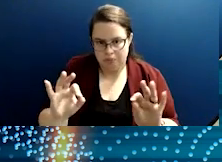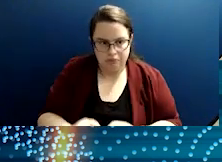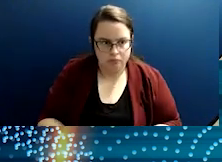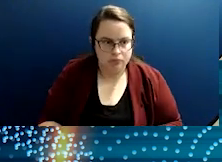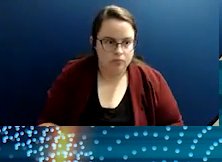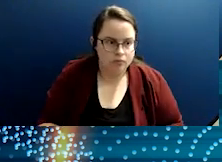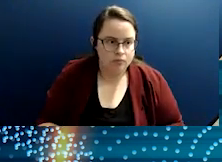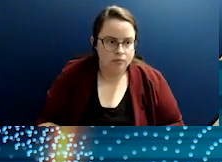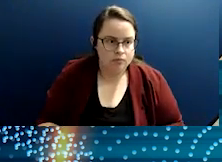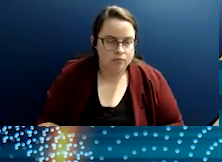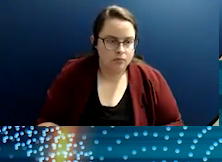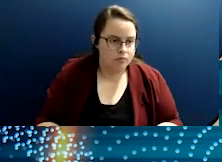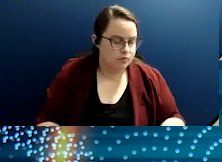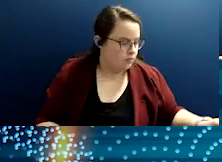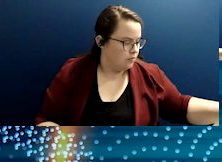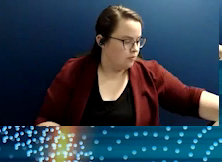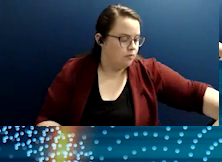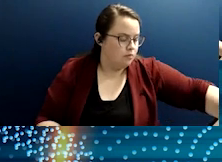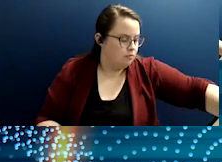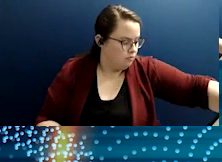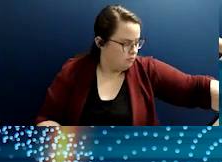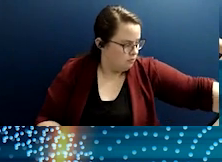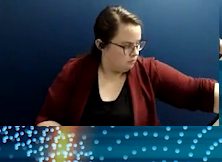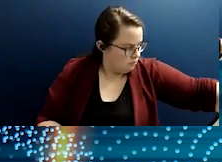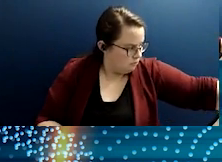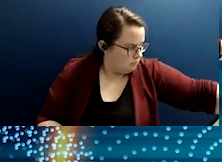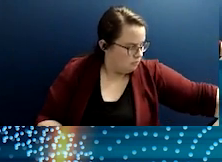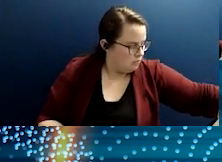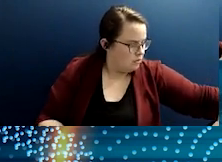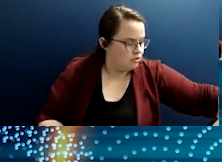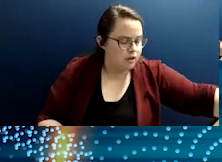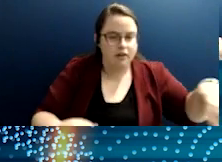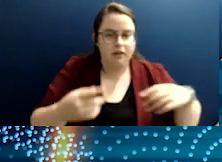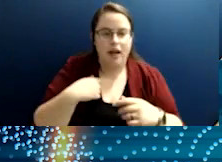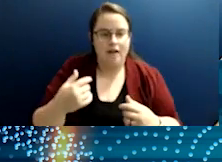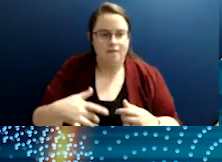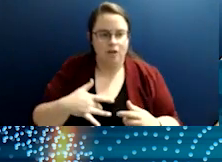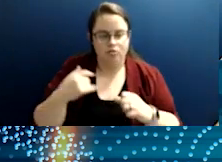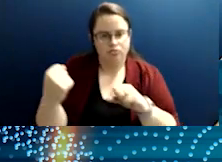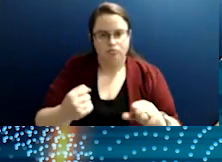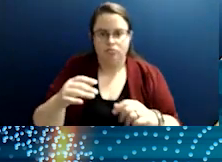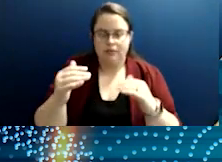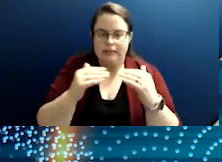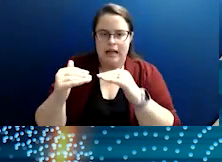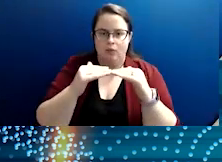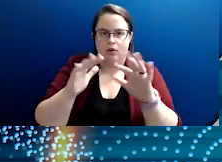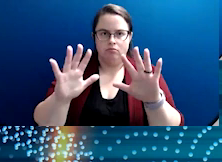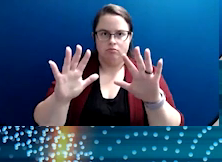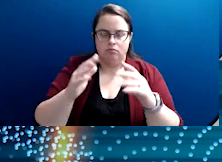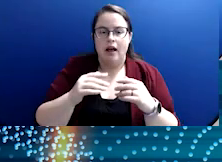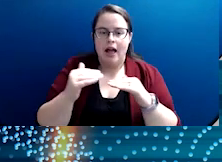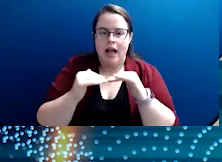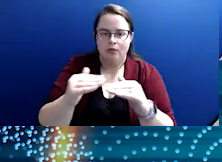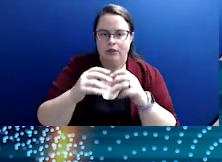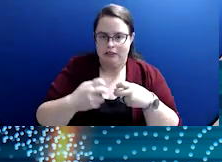Okay, I feel very strongly that this is an equity issue. And let me tell you, this is where I'm going to tell